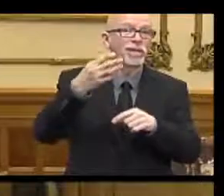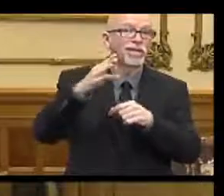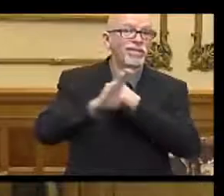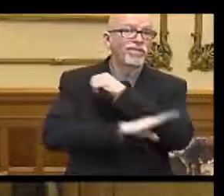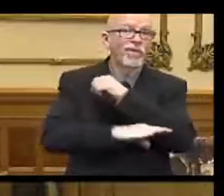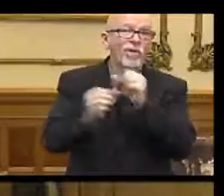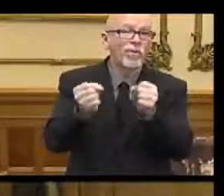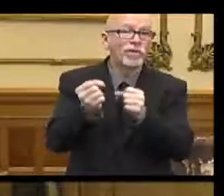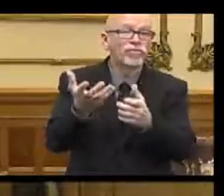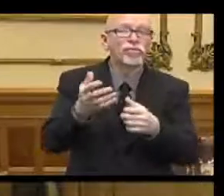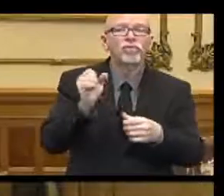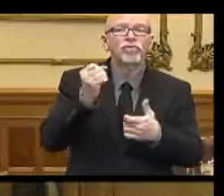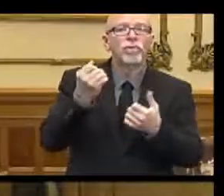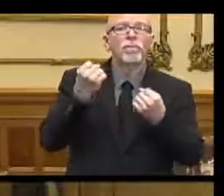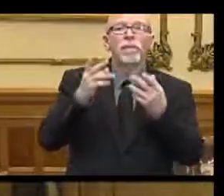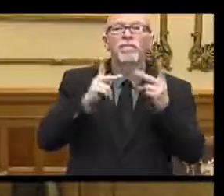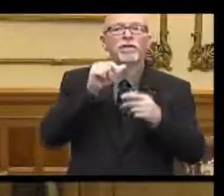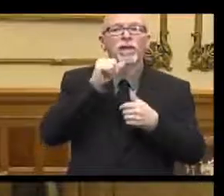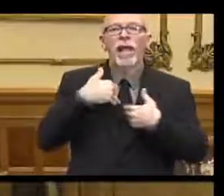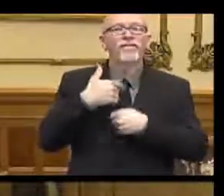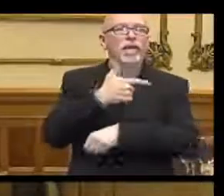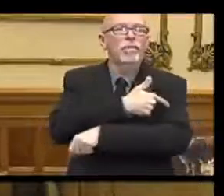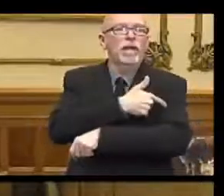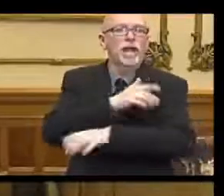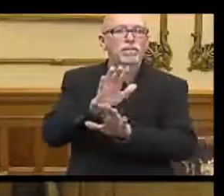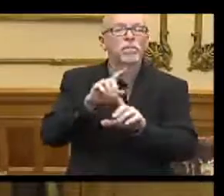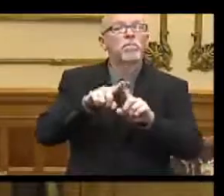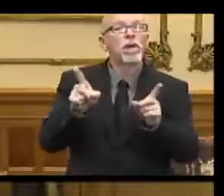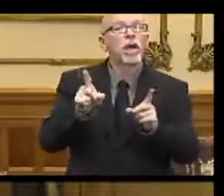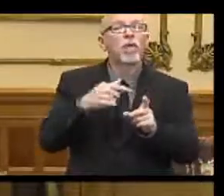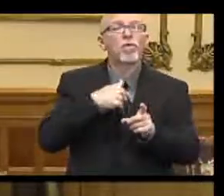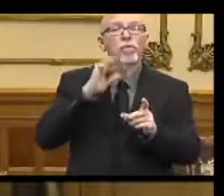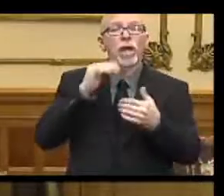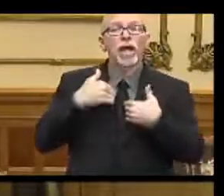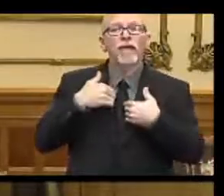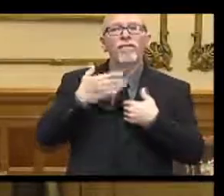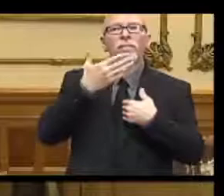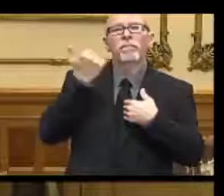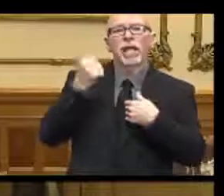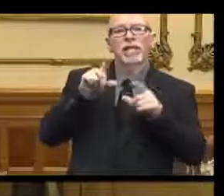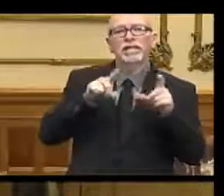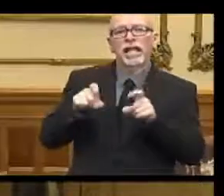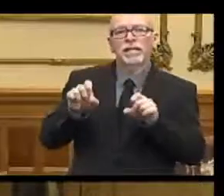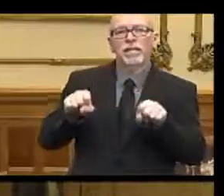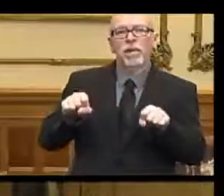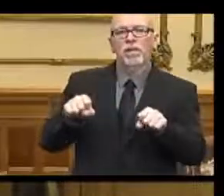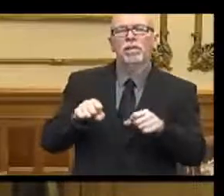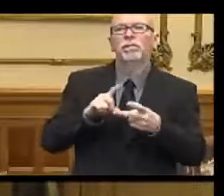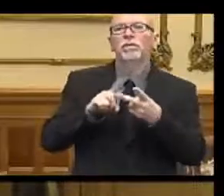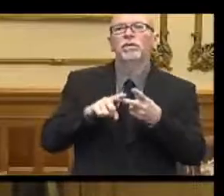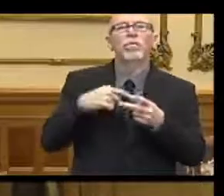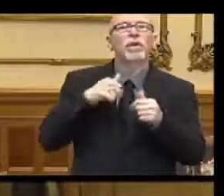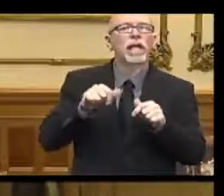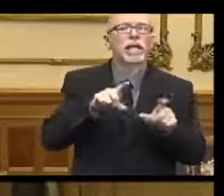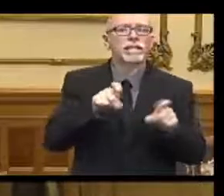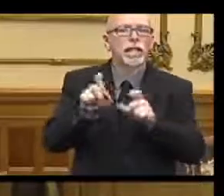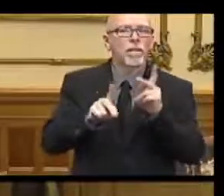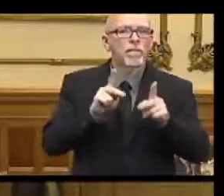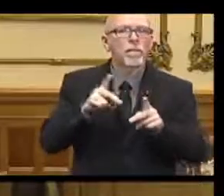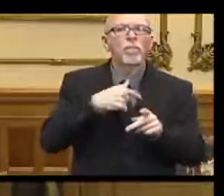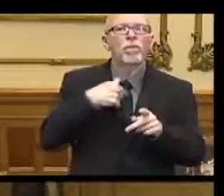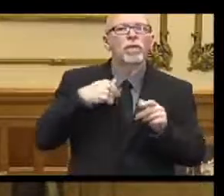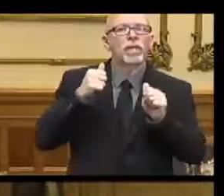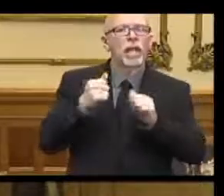we won't have a lot of people that are immunized, but what we will have is better testing capabilities. We can test people, we